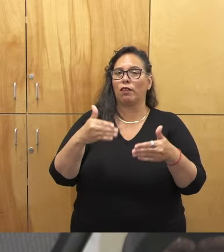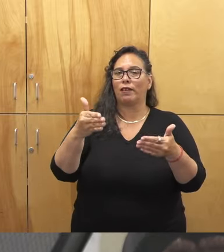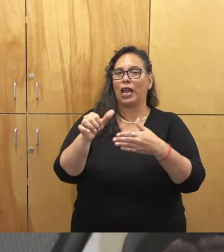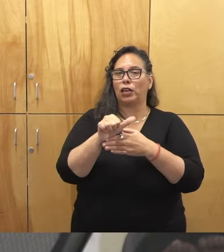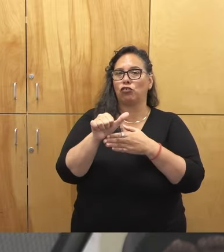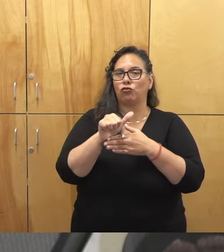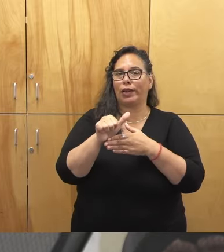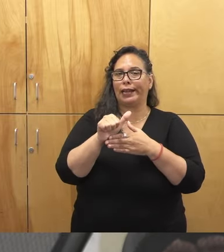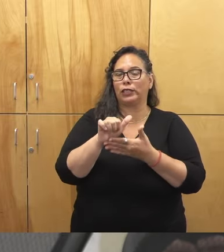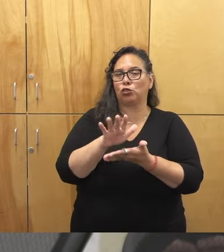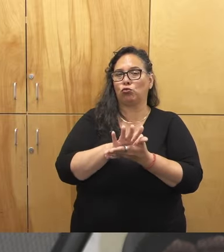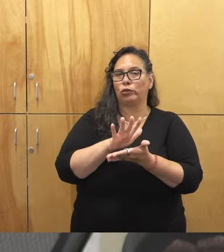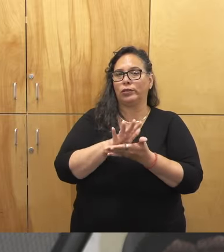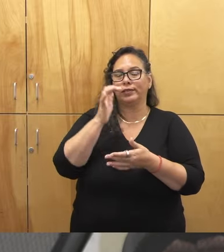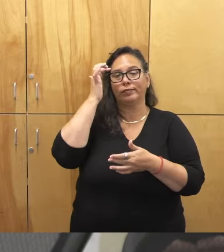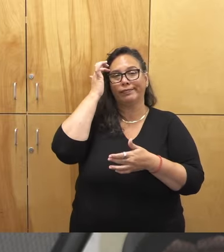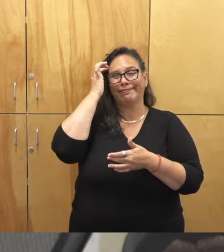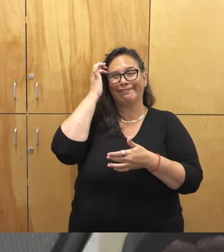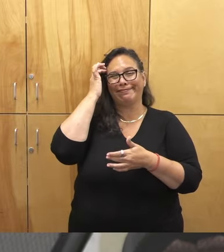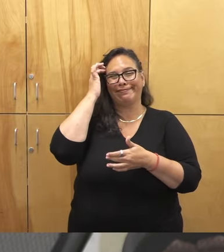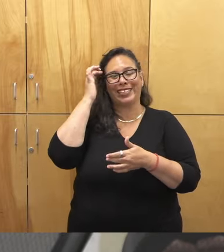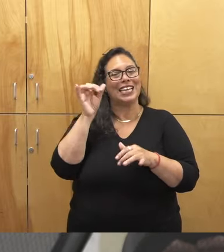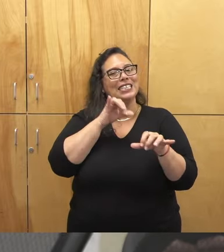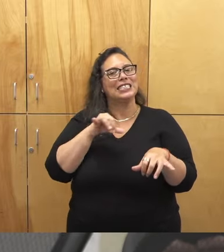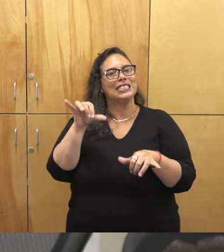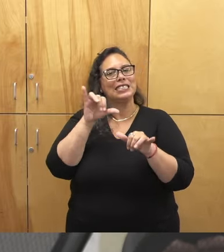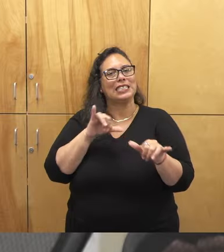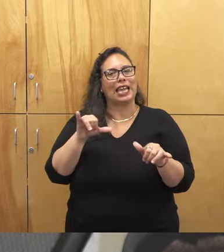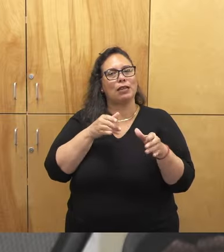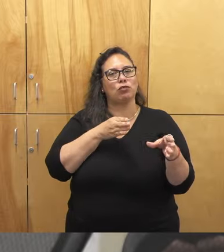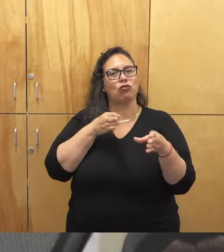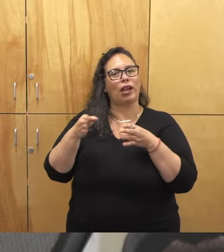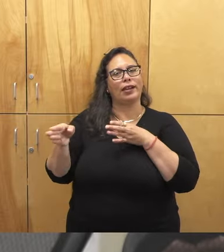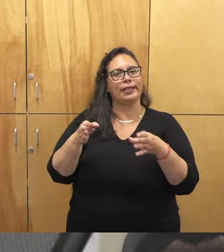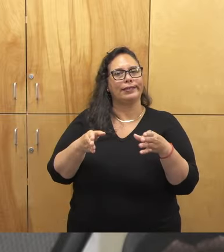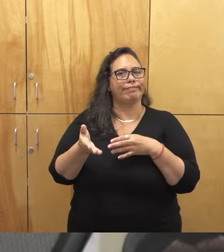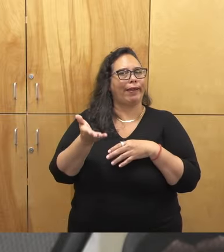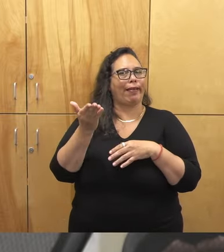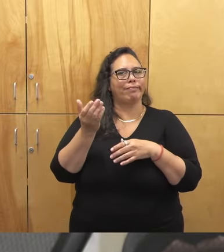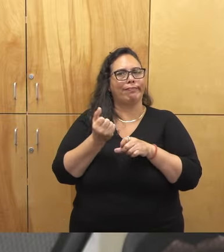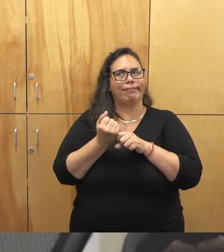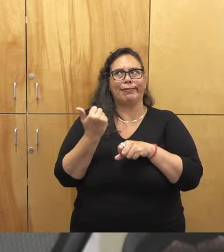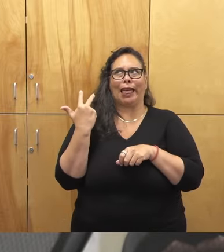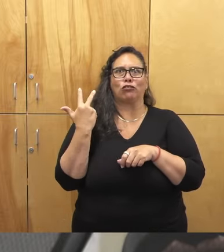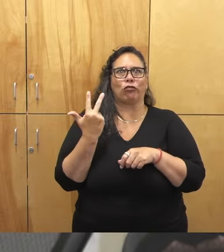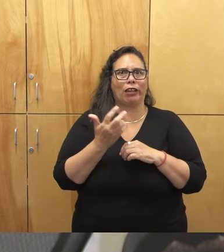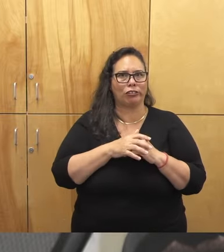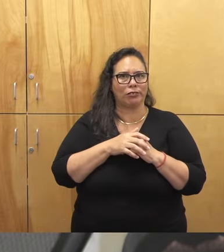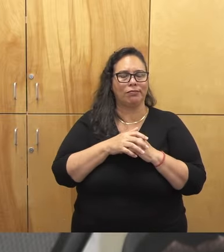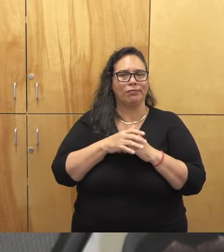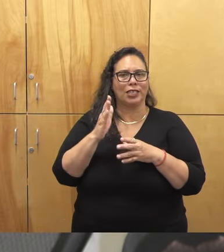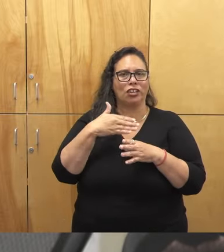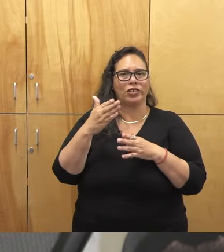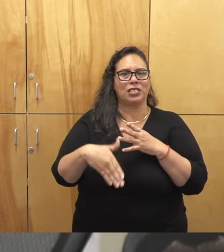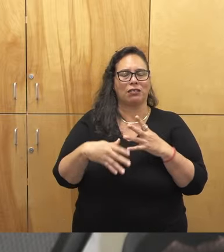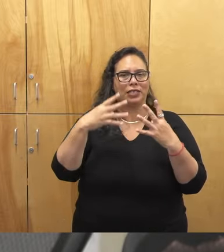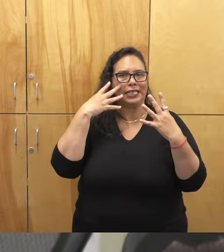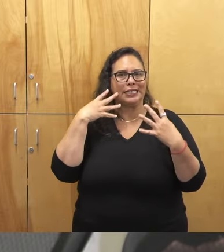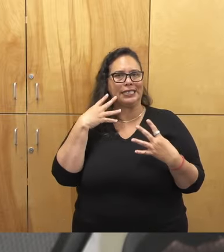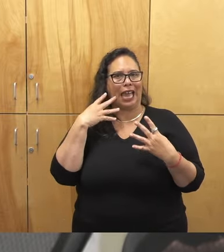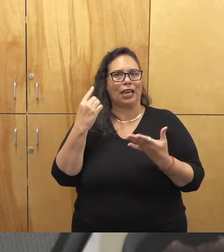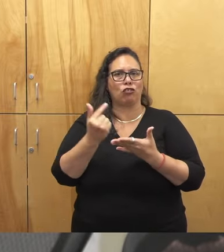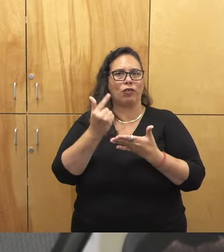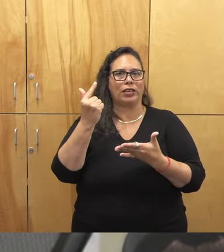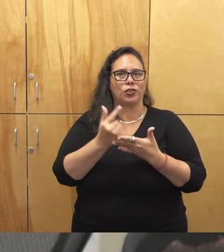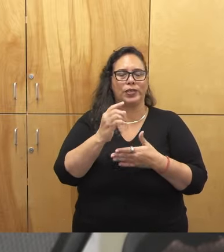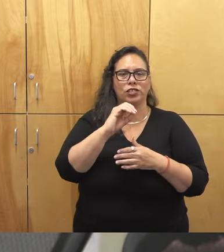EL needs. But these are the same strategies that have been employed since the last three-year LCAP, which resulted in these very sad